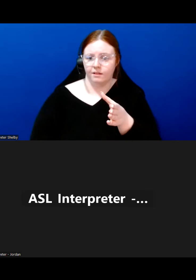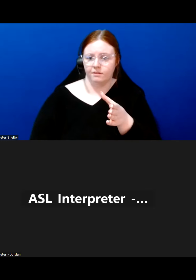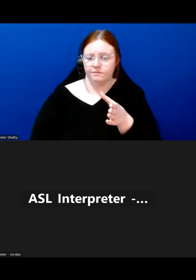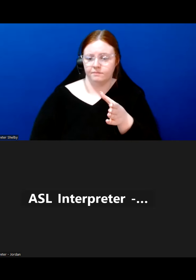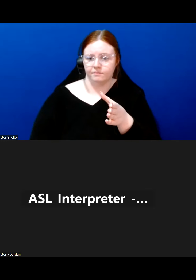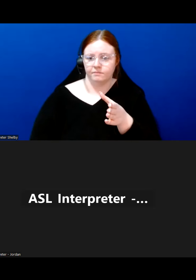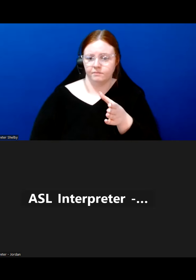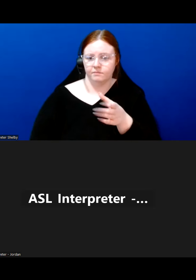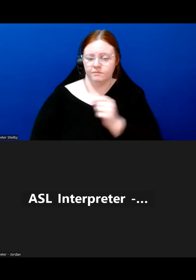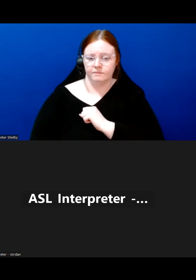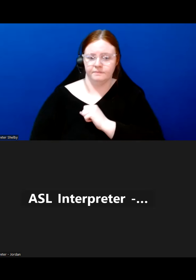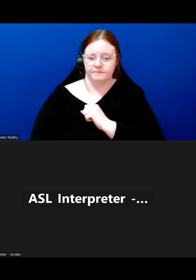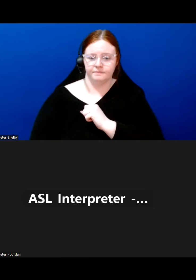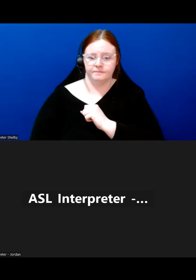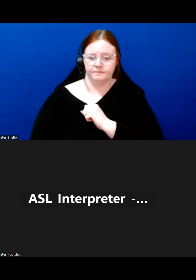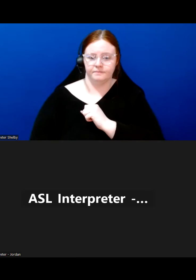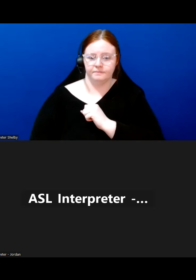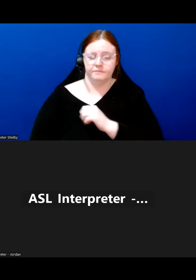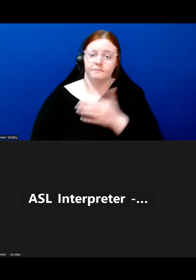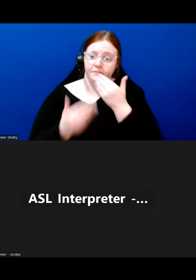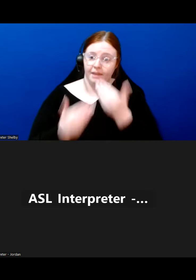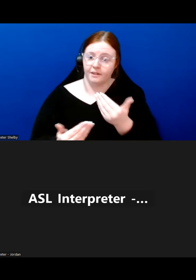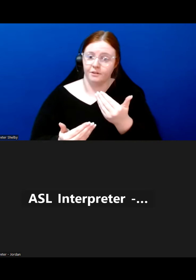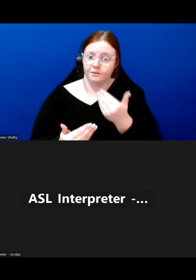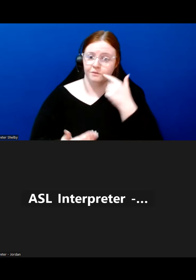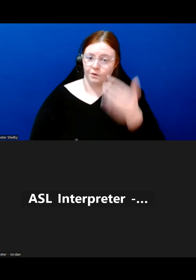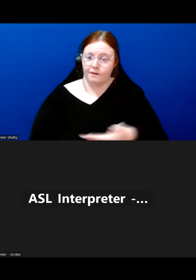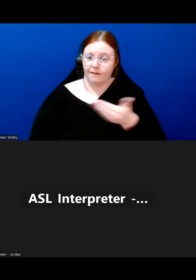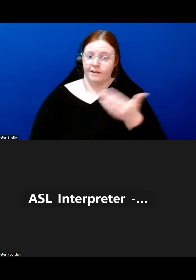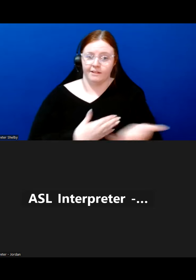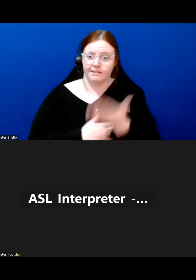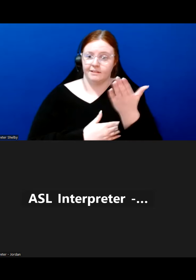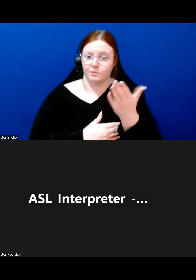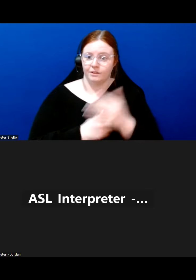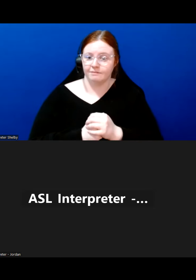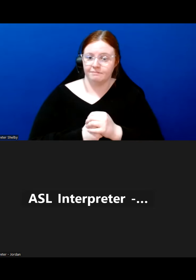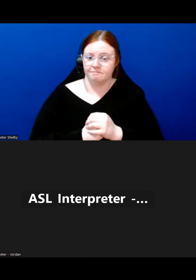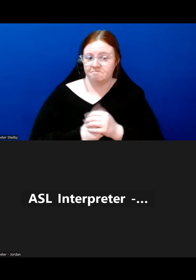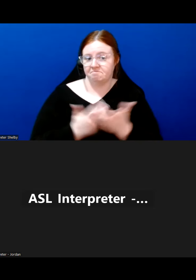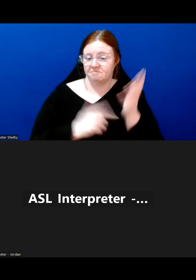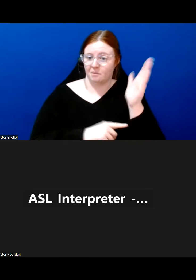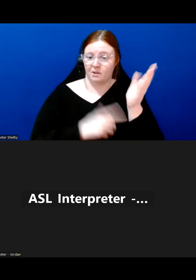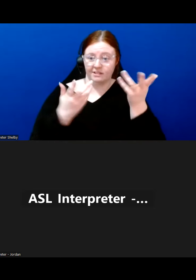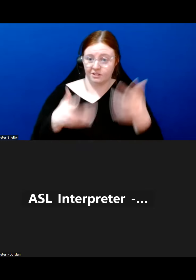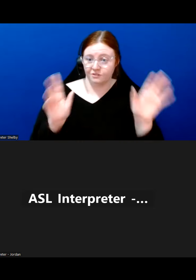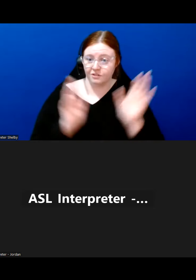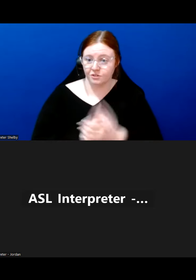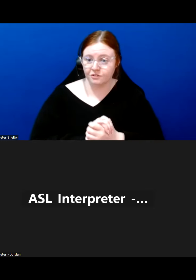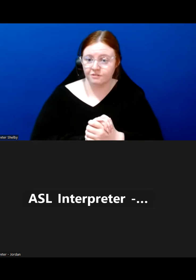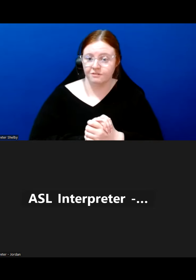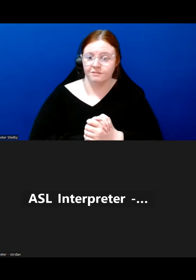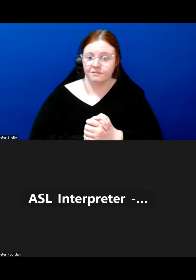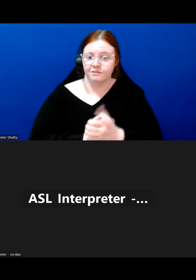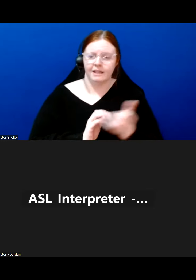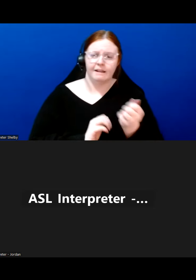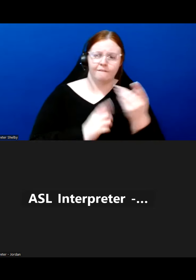incredible. So we really thank you for having us this morning. We're pretty much at the end of our presentation. We had a few